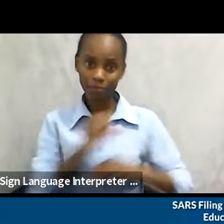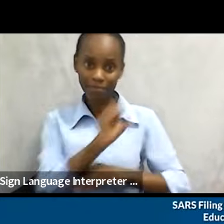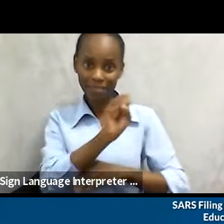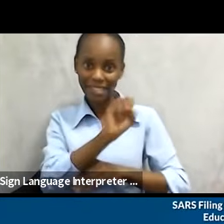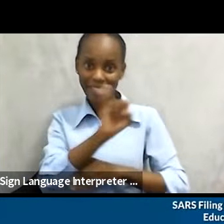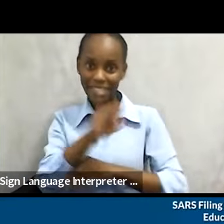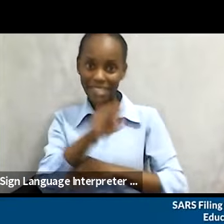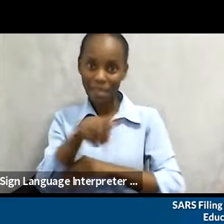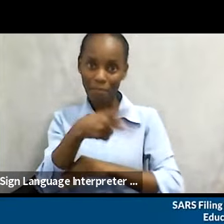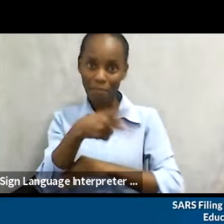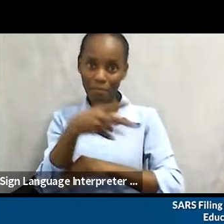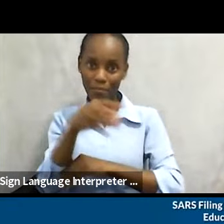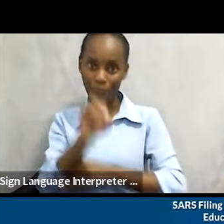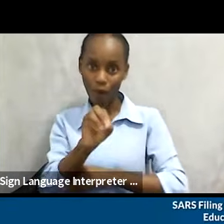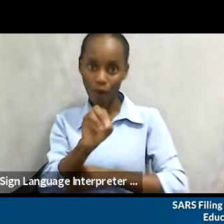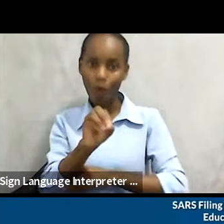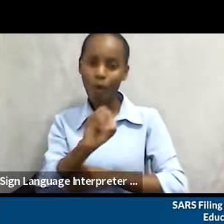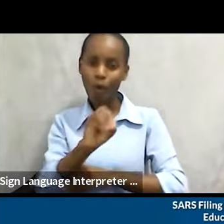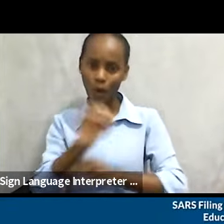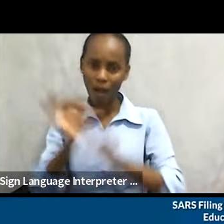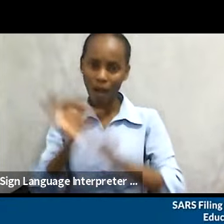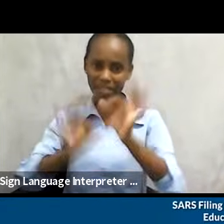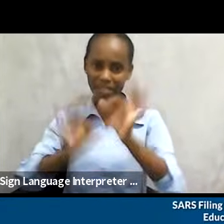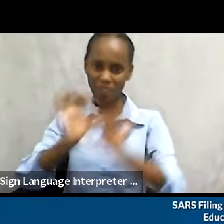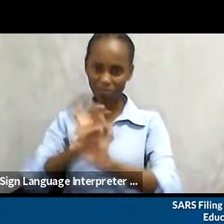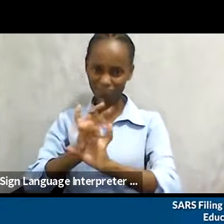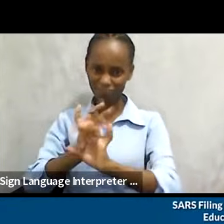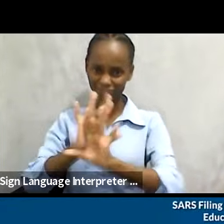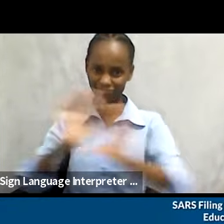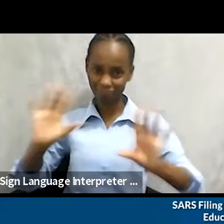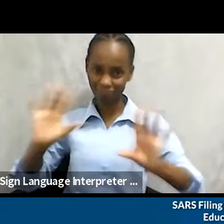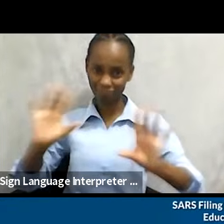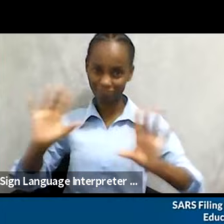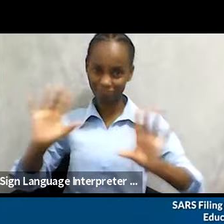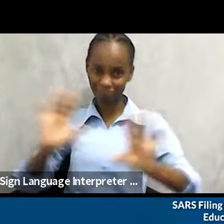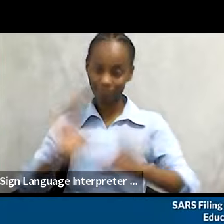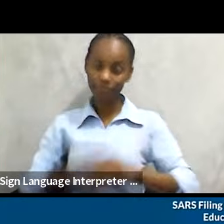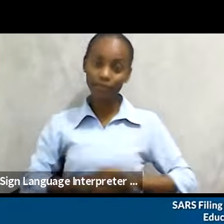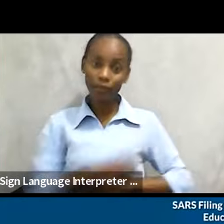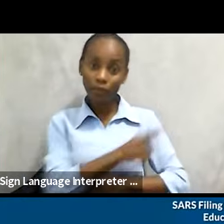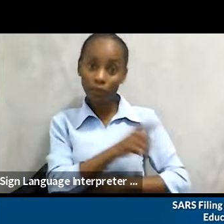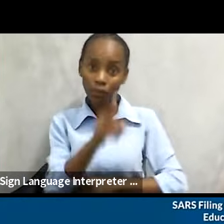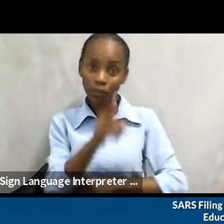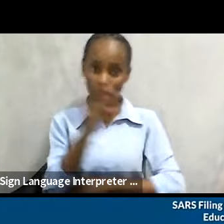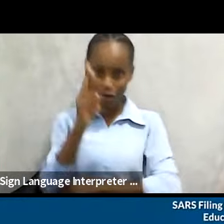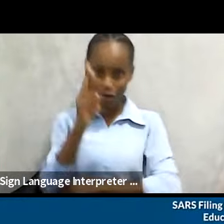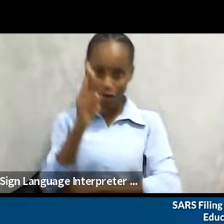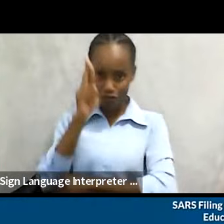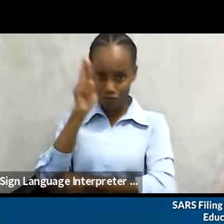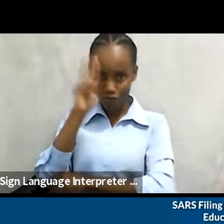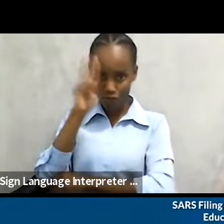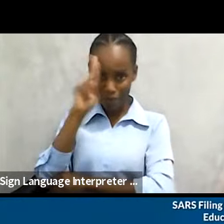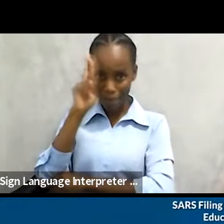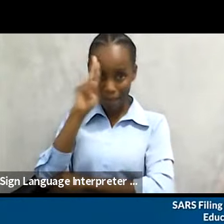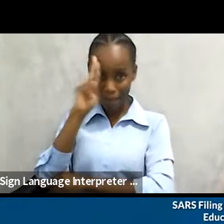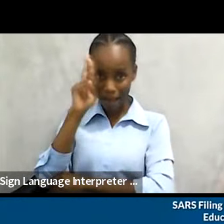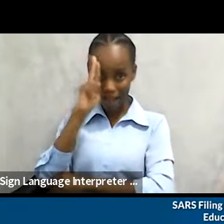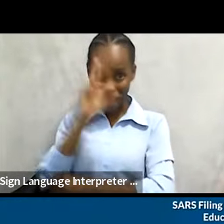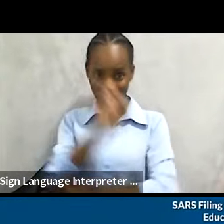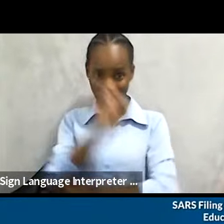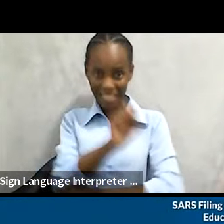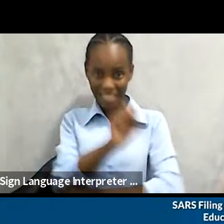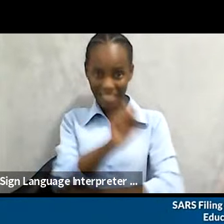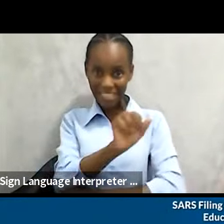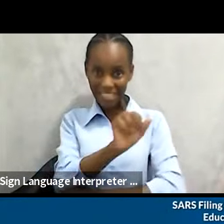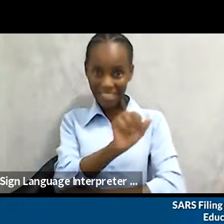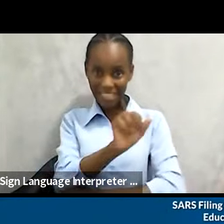all our information that SARS has about our taxpayer. We follow all the governance rule and the Mobi Act.